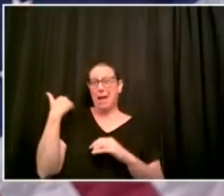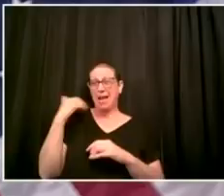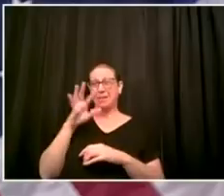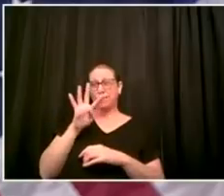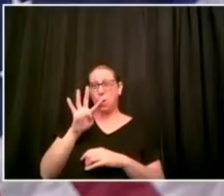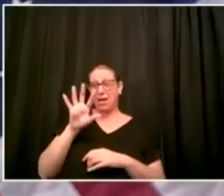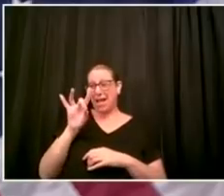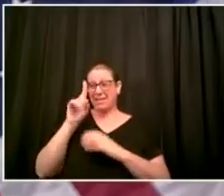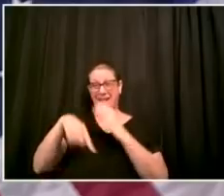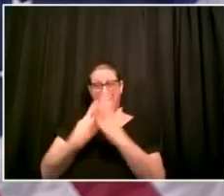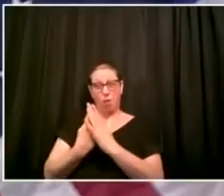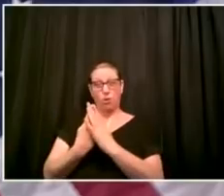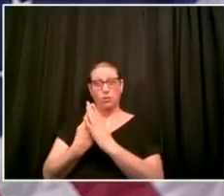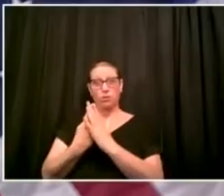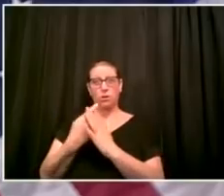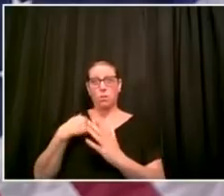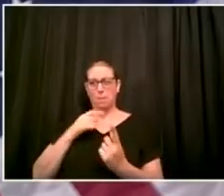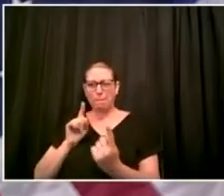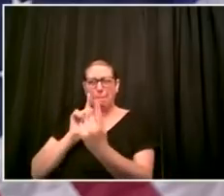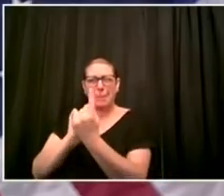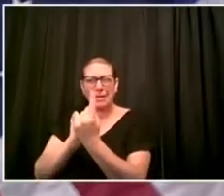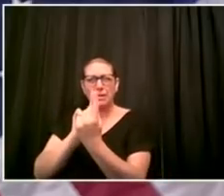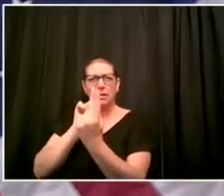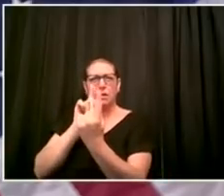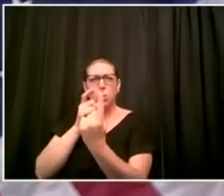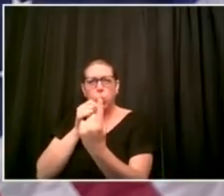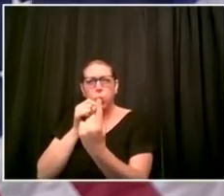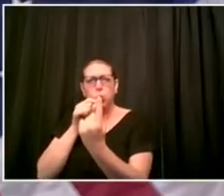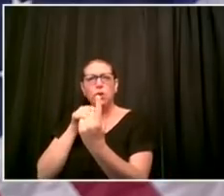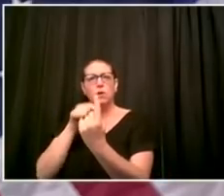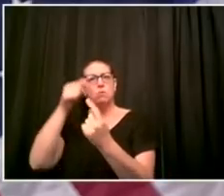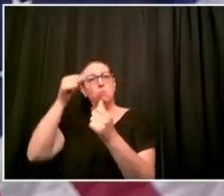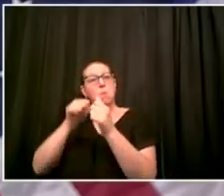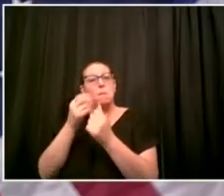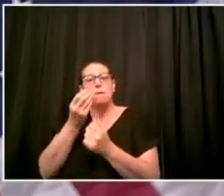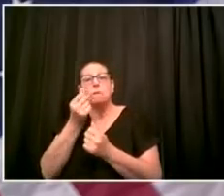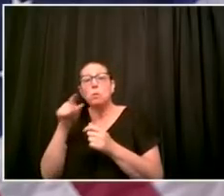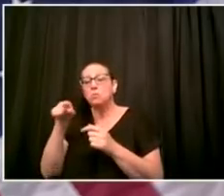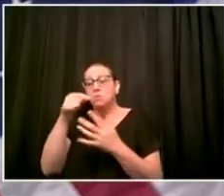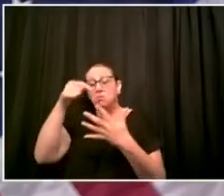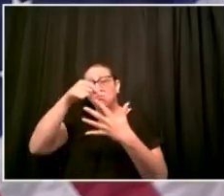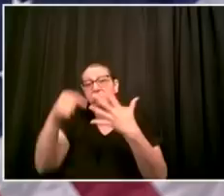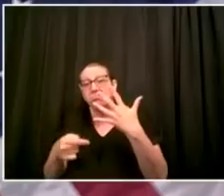find. I think that's going to add up to a lot. Next is Henry from Bloomberg. Henry?